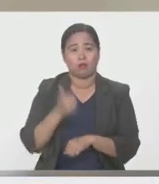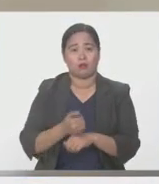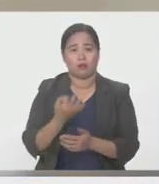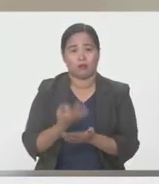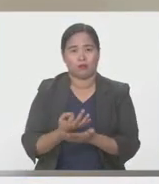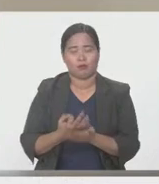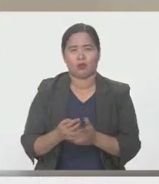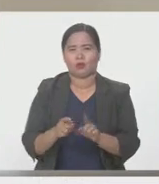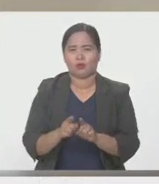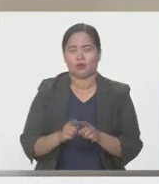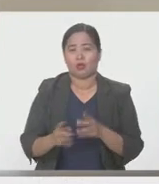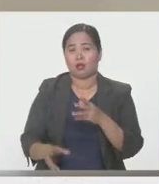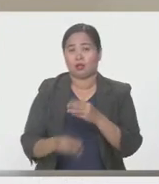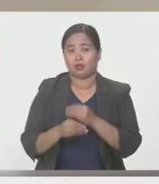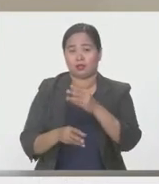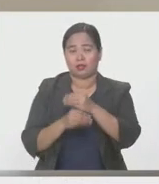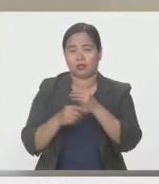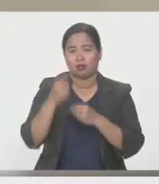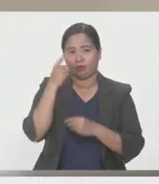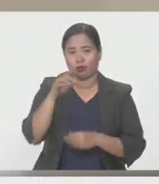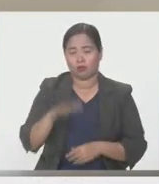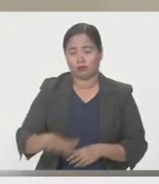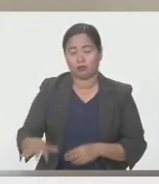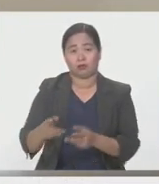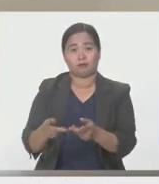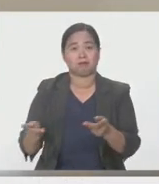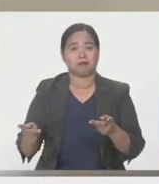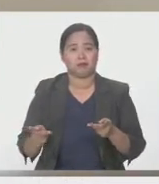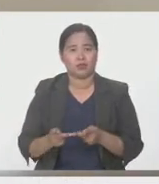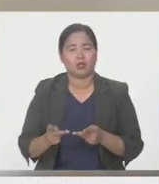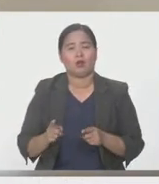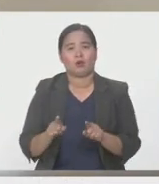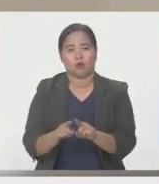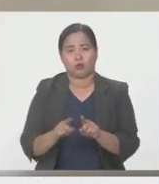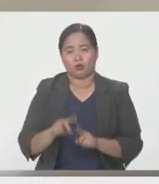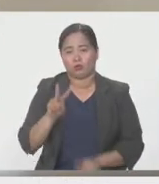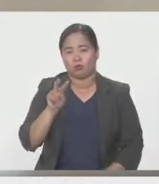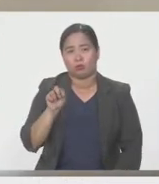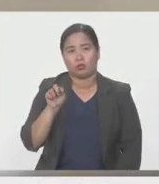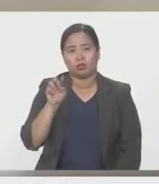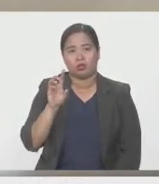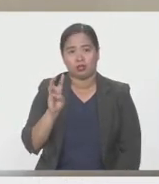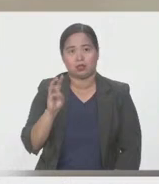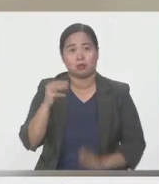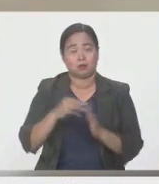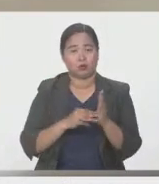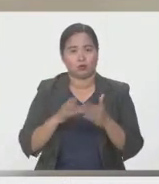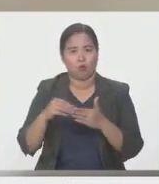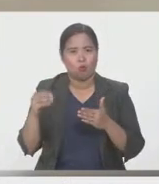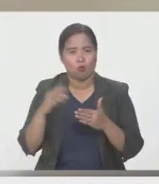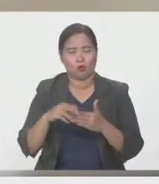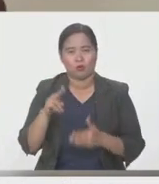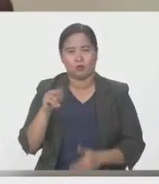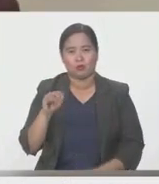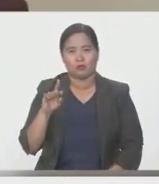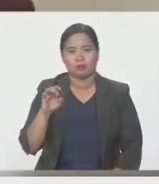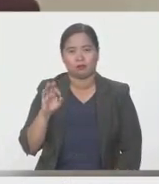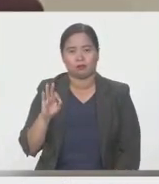has pledged additional aid for the besieged enclave, including a contribution of $2.6 million to